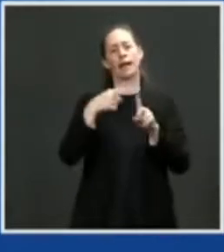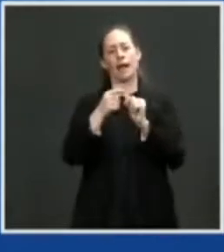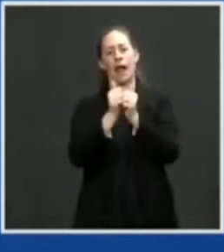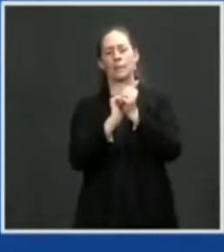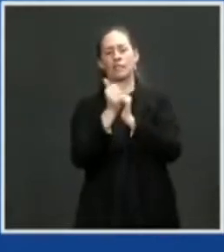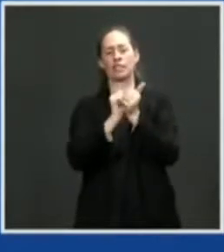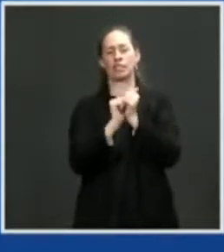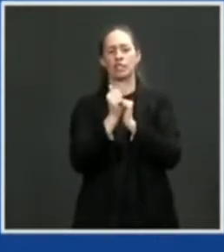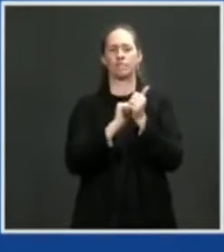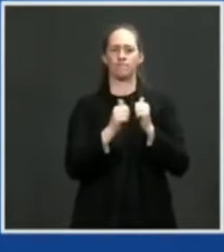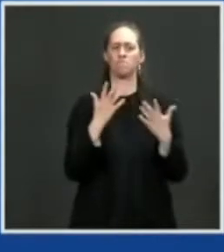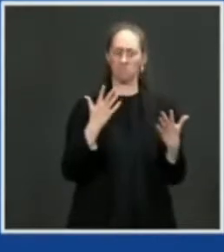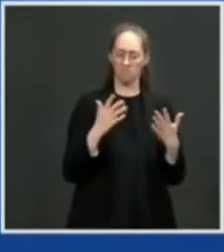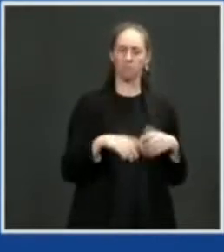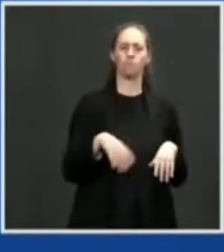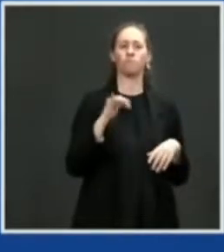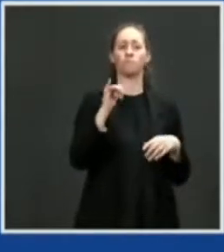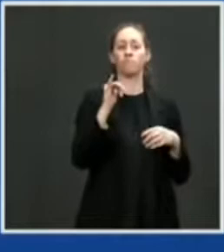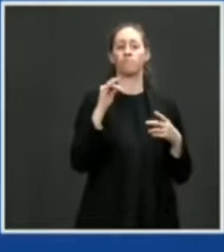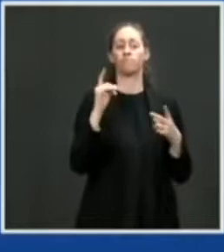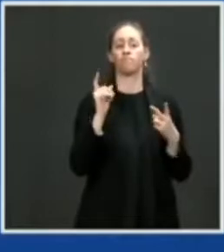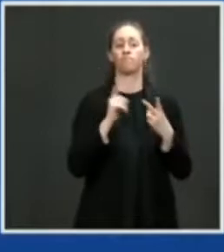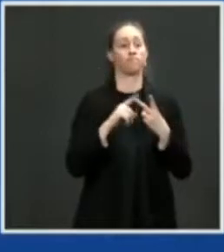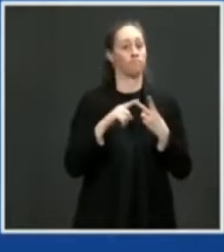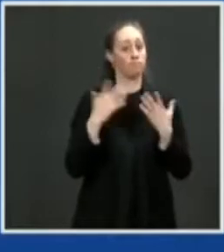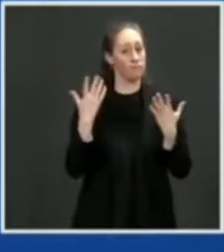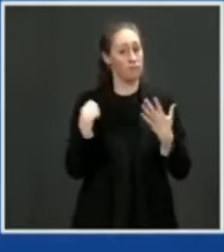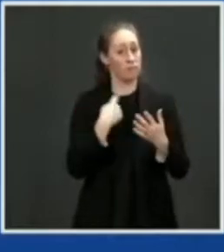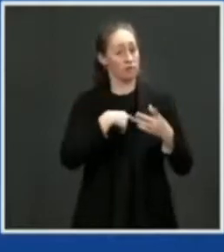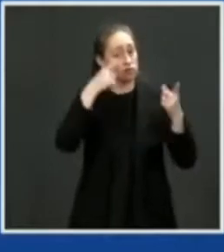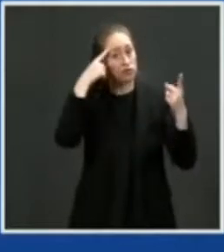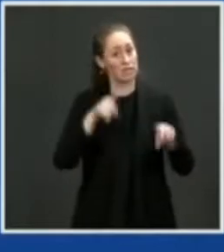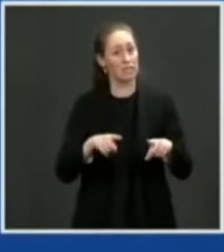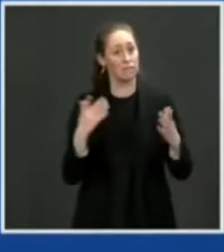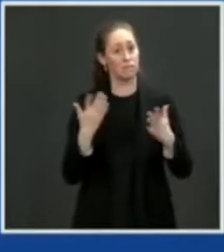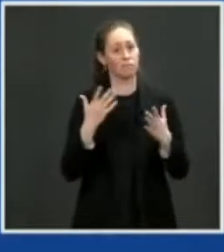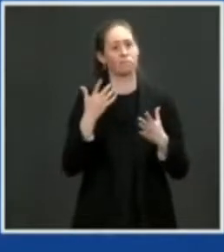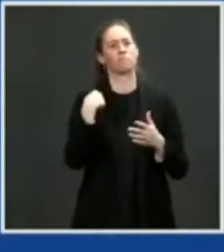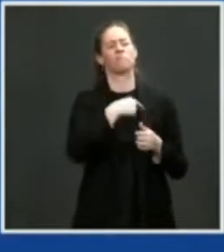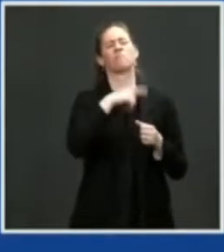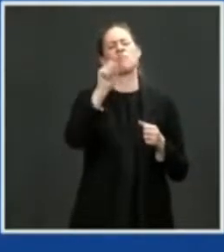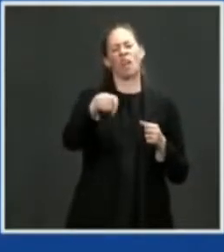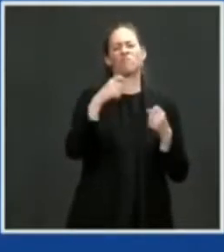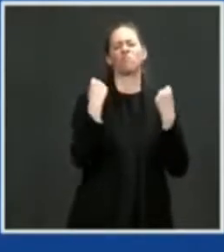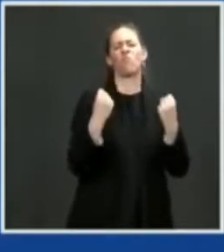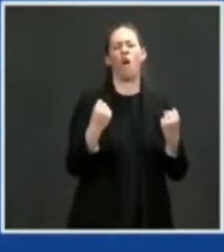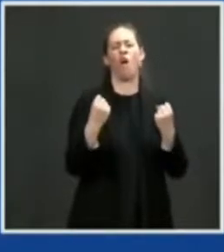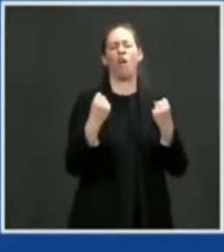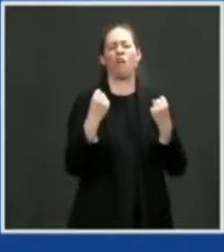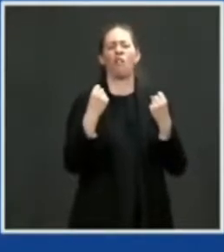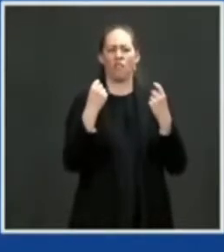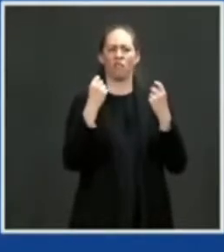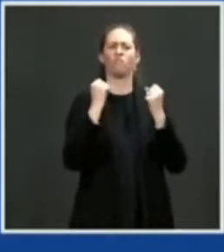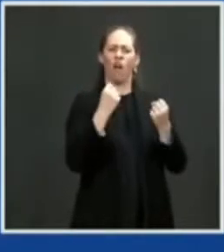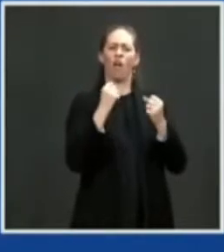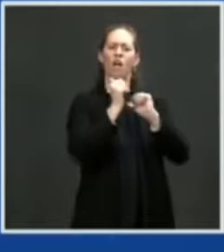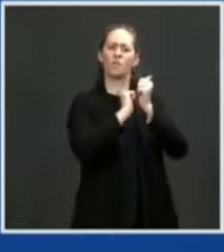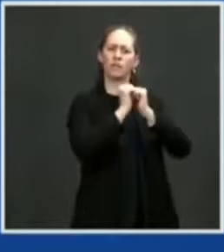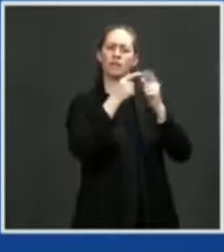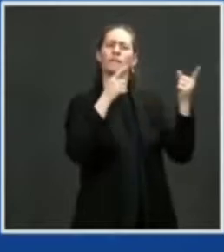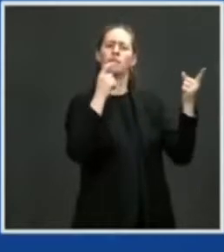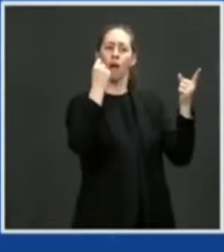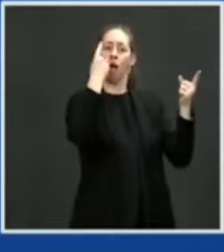2, right. that we'll have strong competition, but we'll insist that China play by the international rules. And no